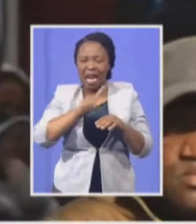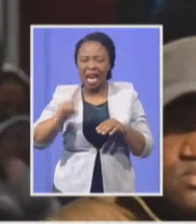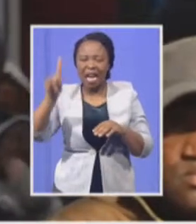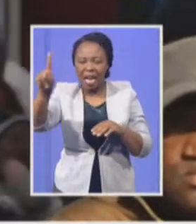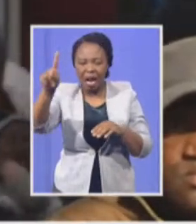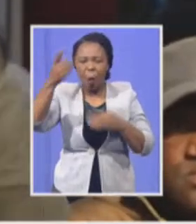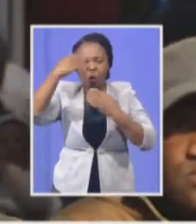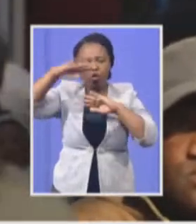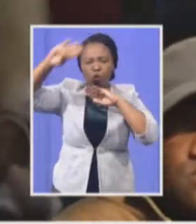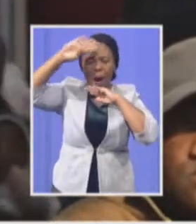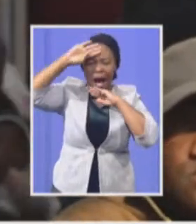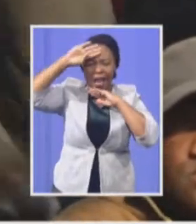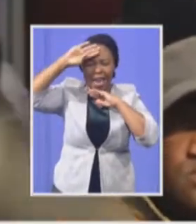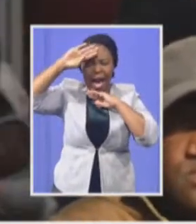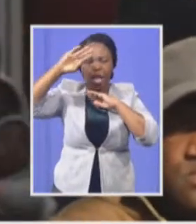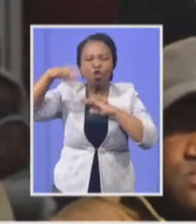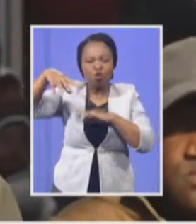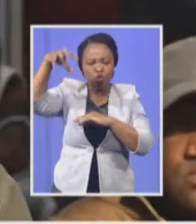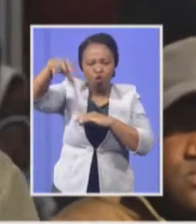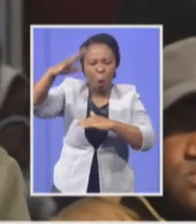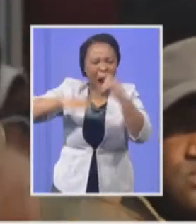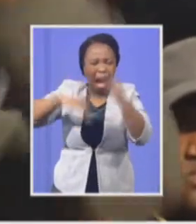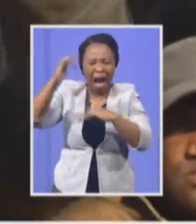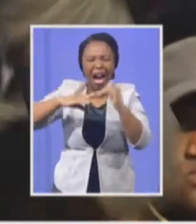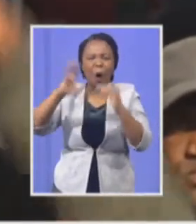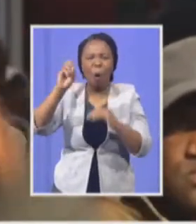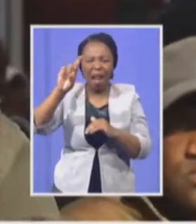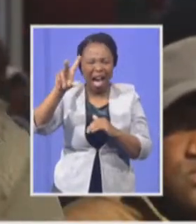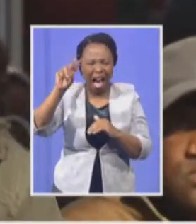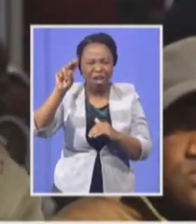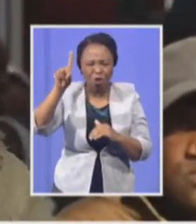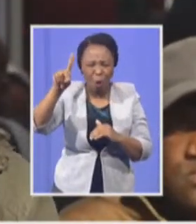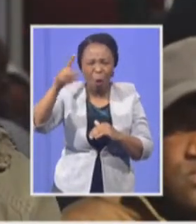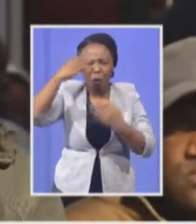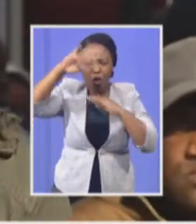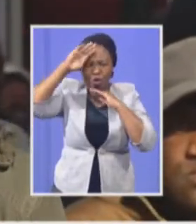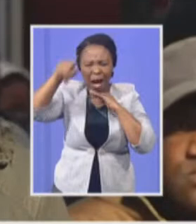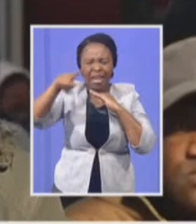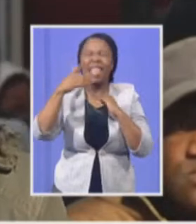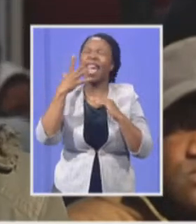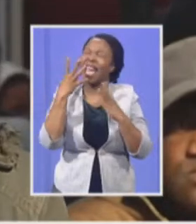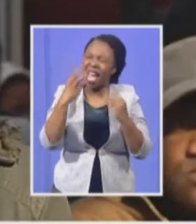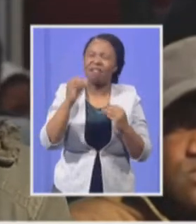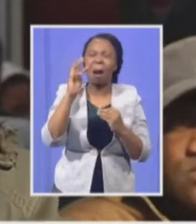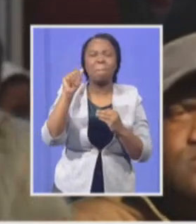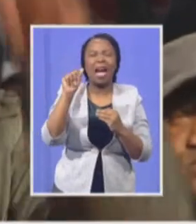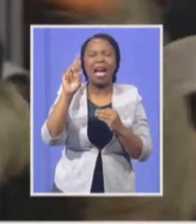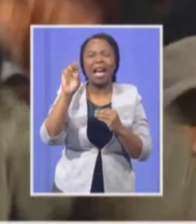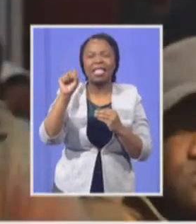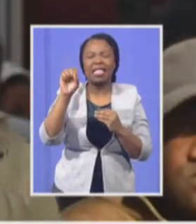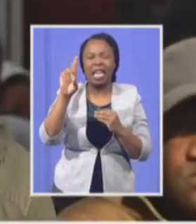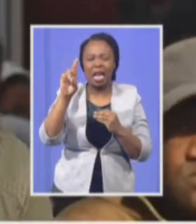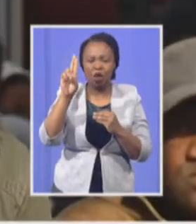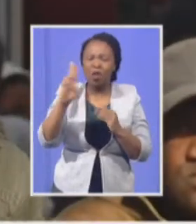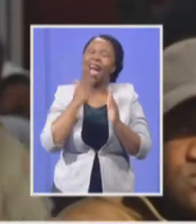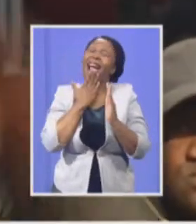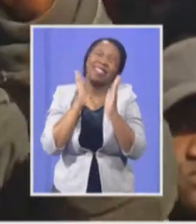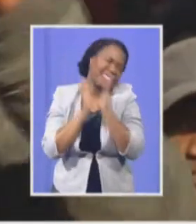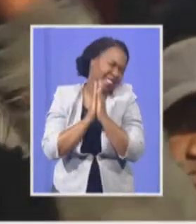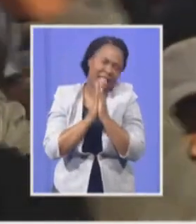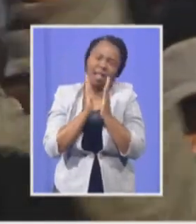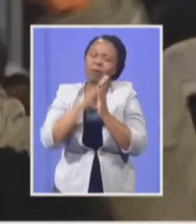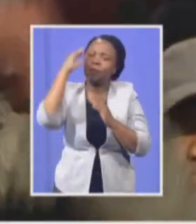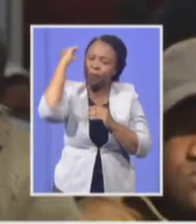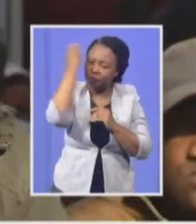Botswana ka yo aha Orlando Botswana fela mona re na le maseru ntate Cele re a o kopa ha ke